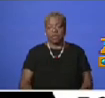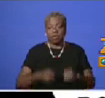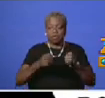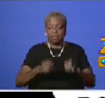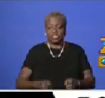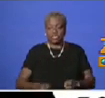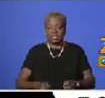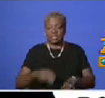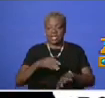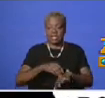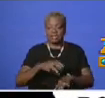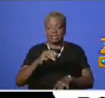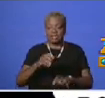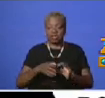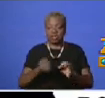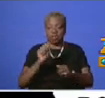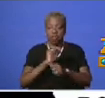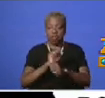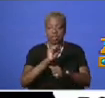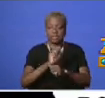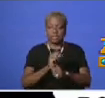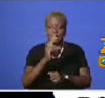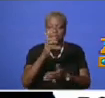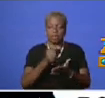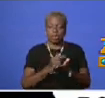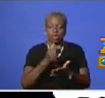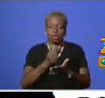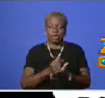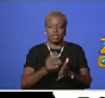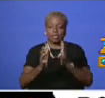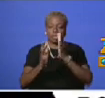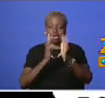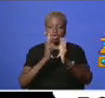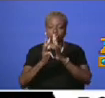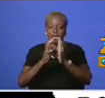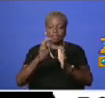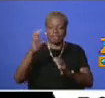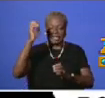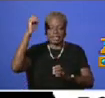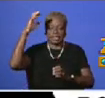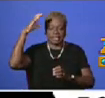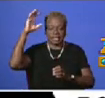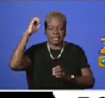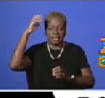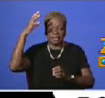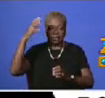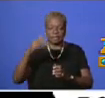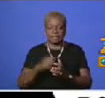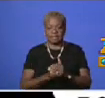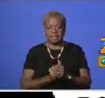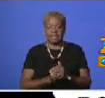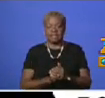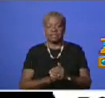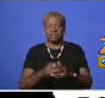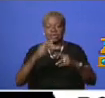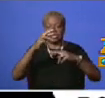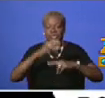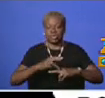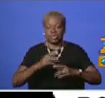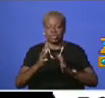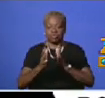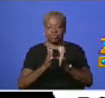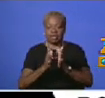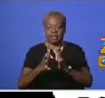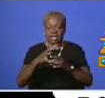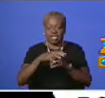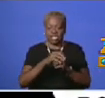Officials at the Ministry of Works have upgraded traffic signals throughout the New Providence, the goal to reduce traffic congestion. Works Minister